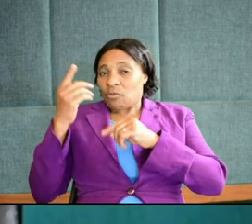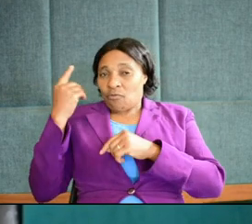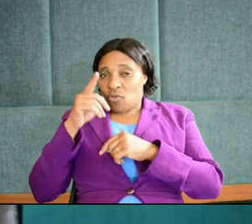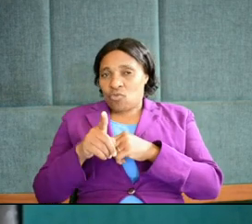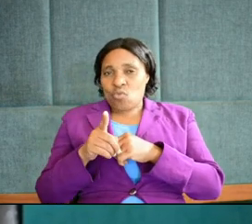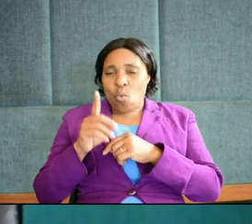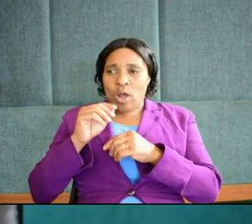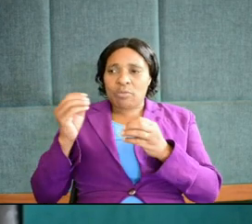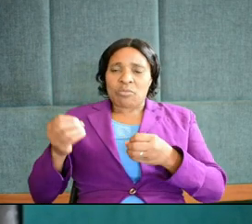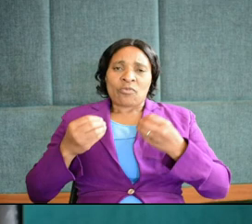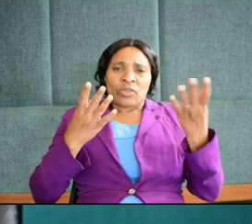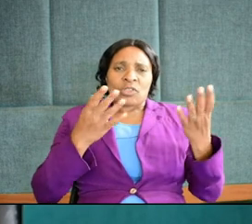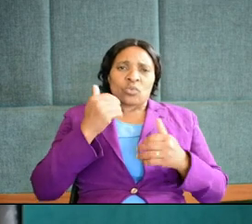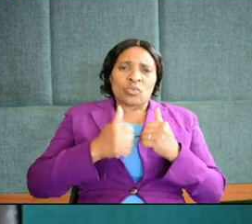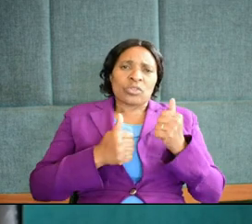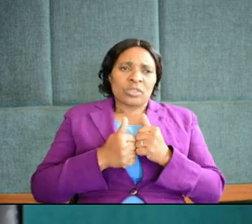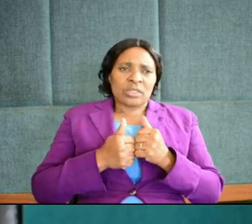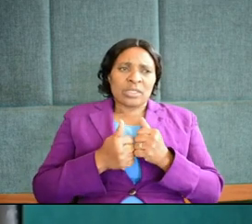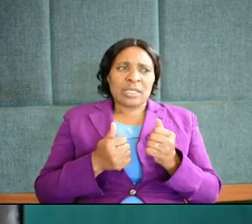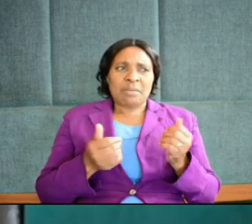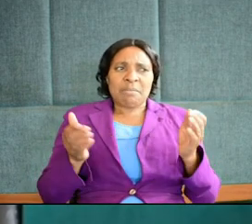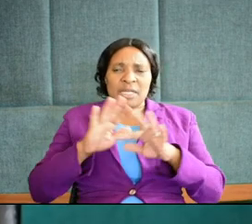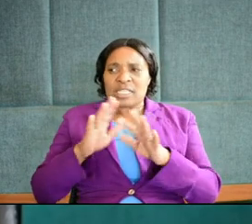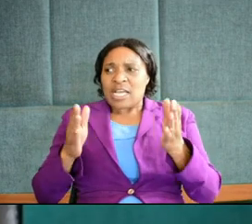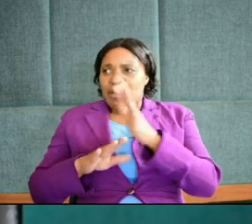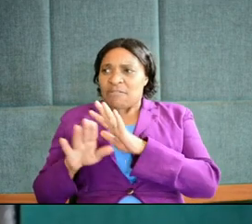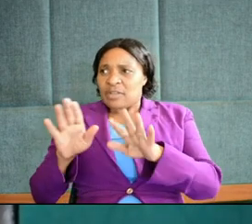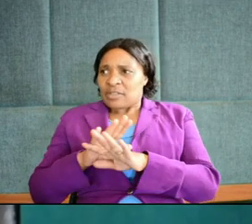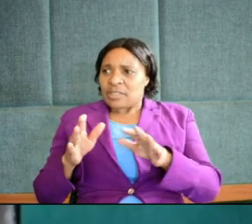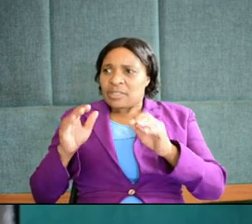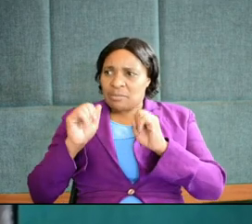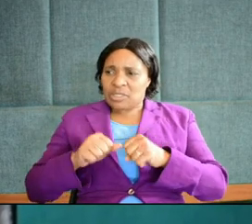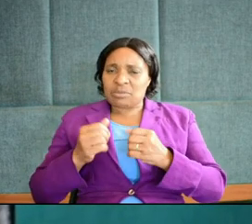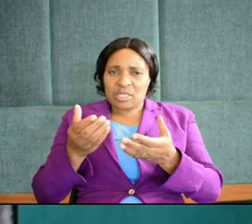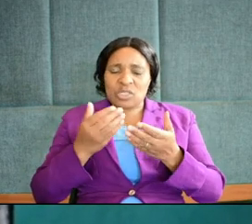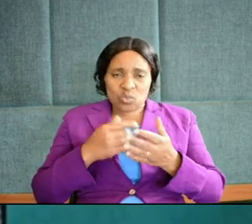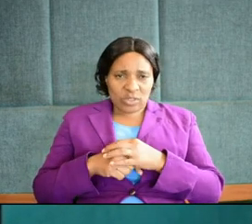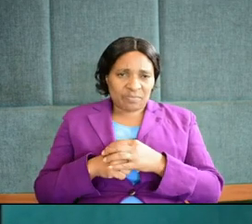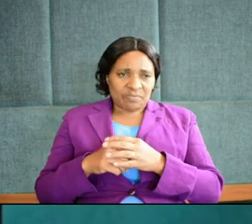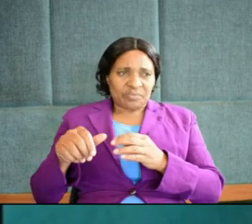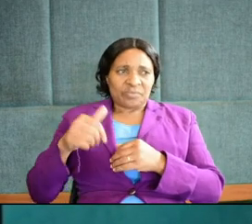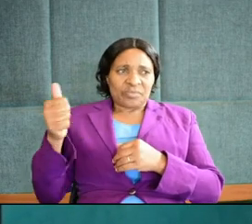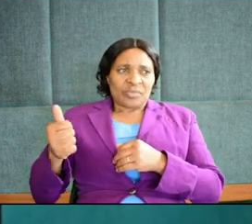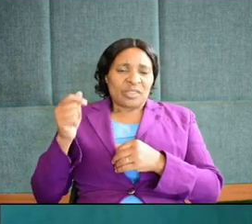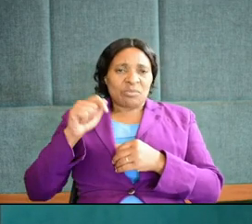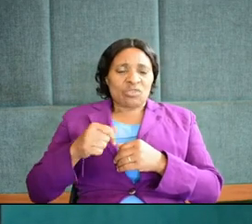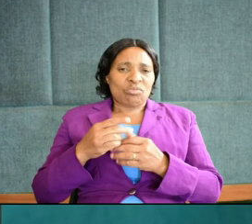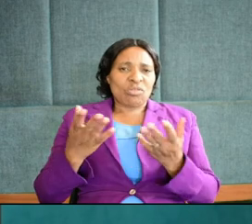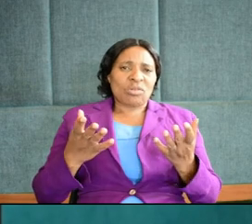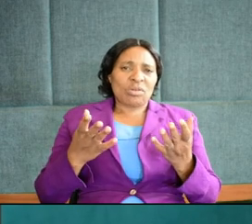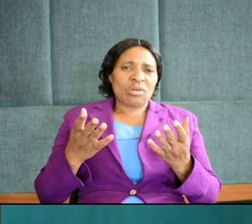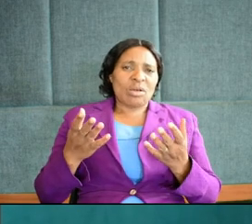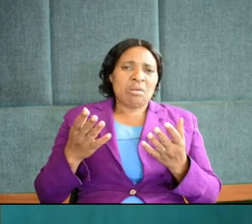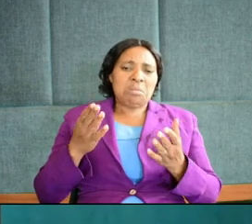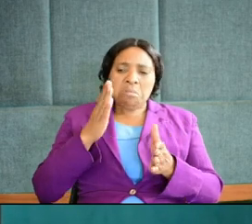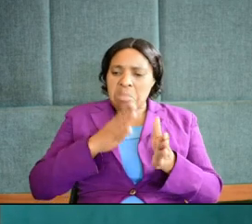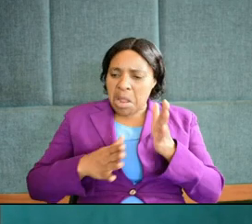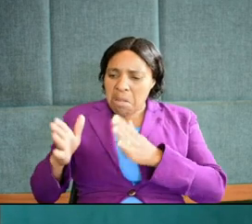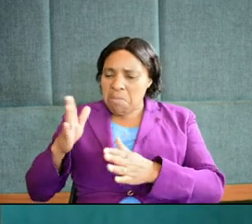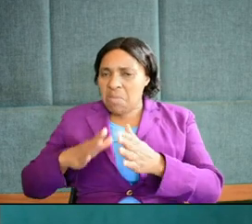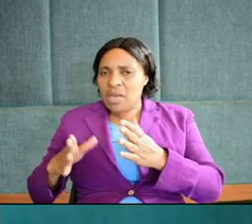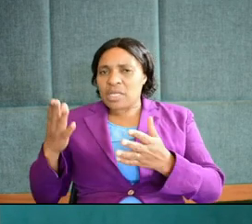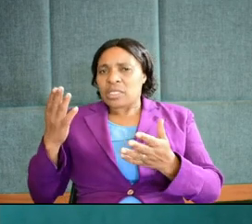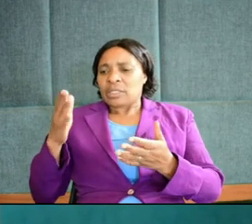one provided is pack everything you'll need for the trip. And the others are research about the area planning to